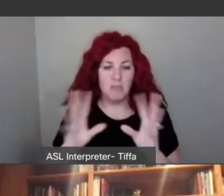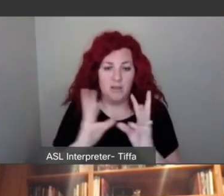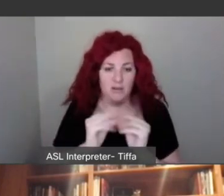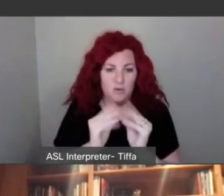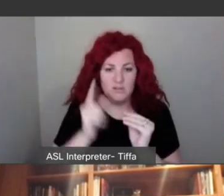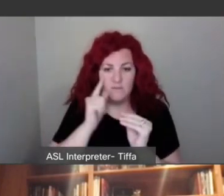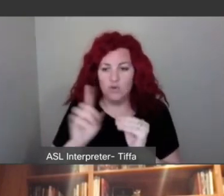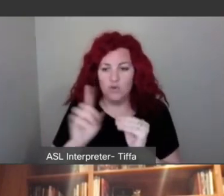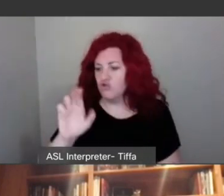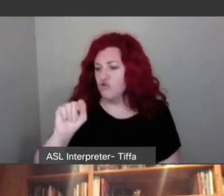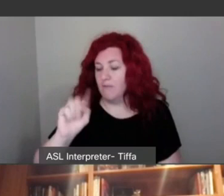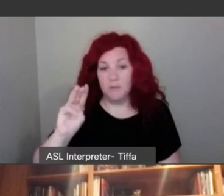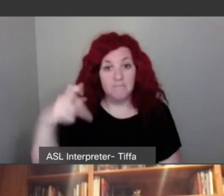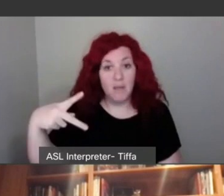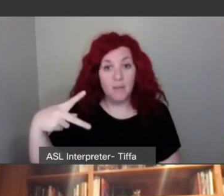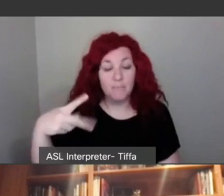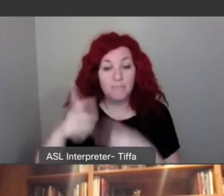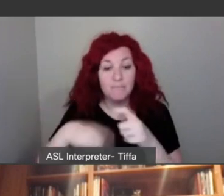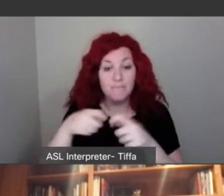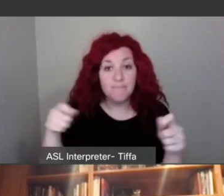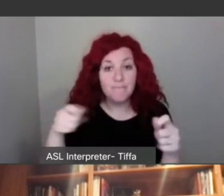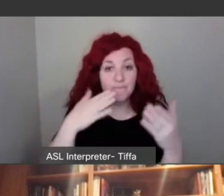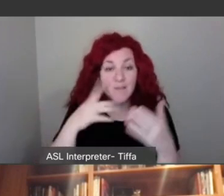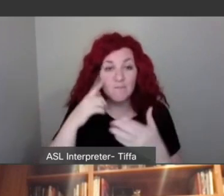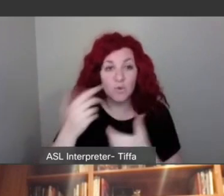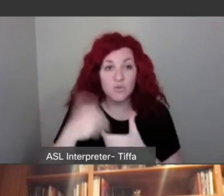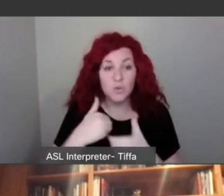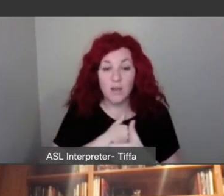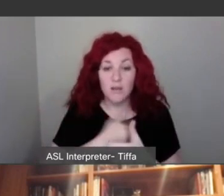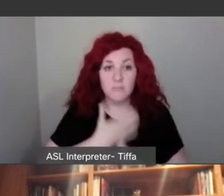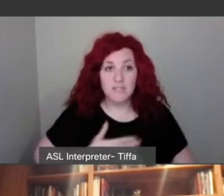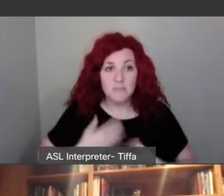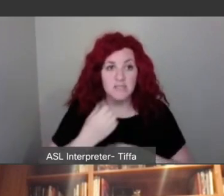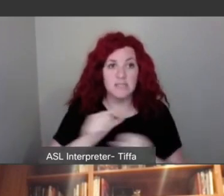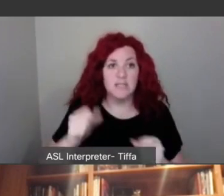maps. So with that, we want to say thank you for joining us. Please be safe on your